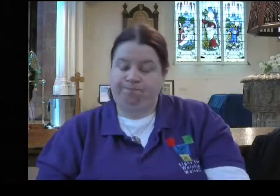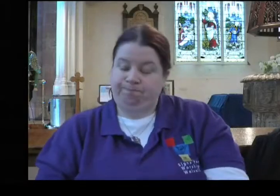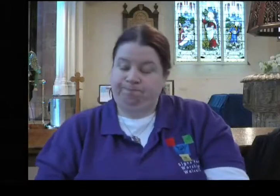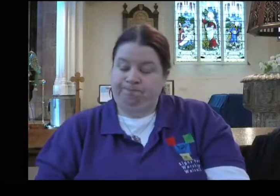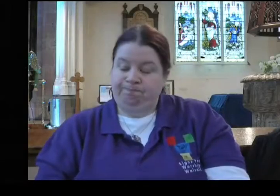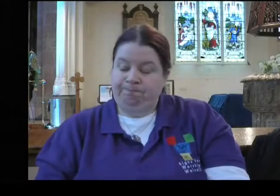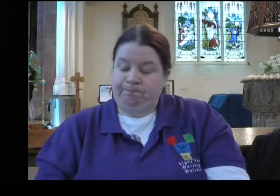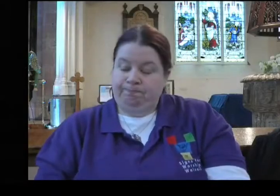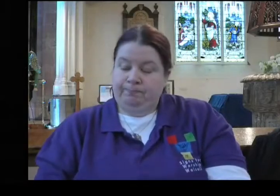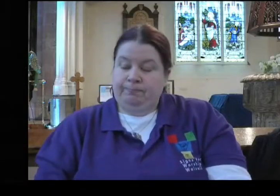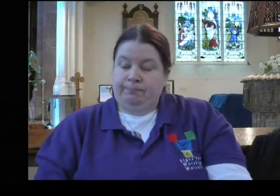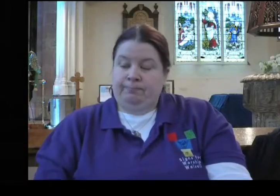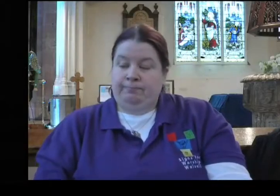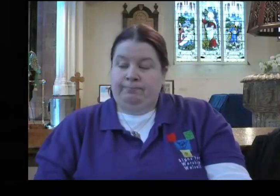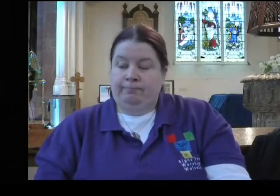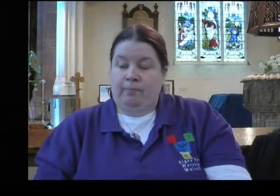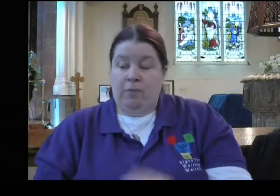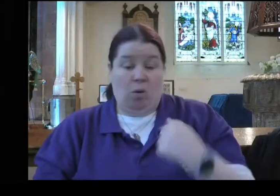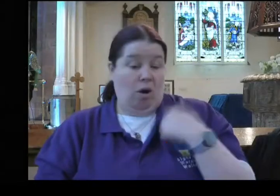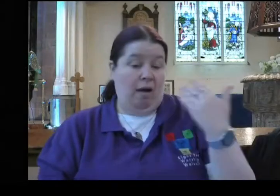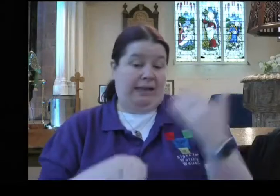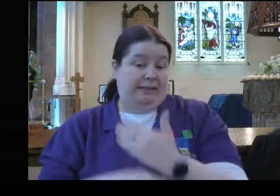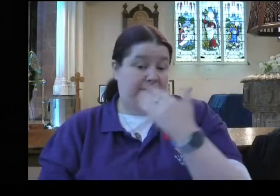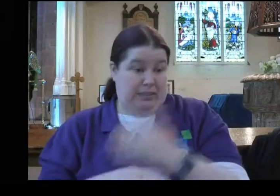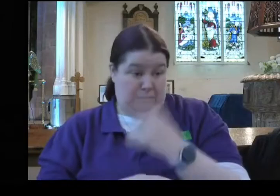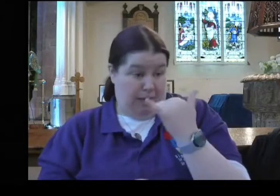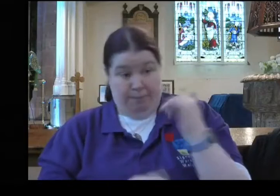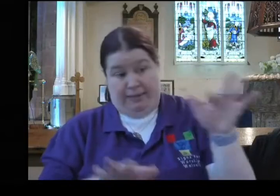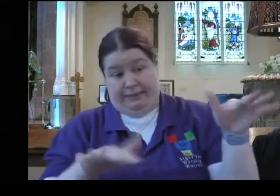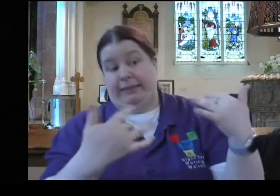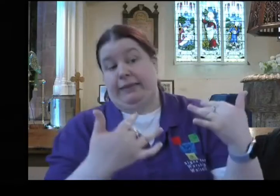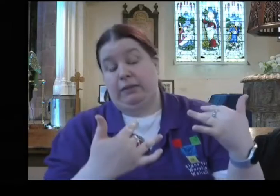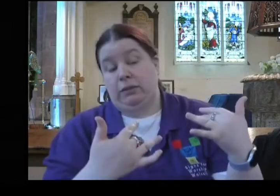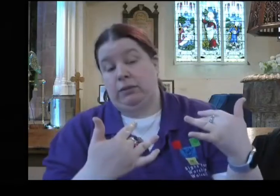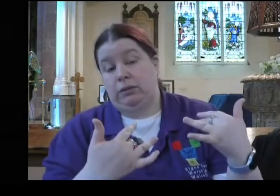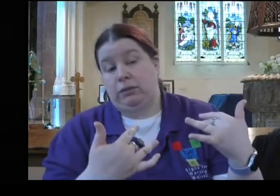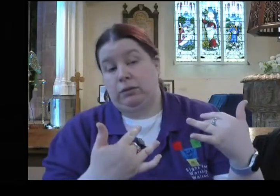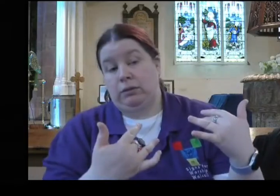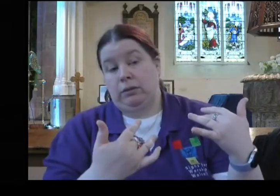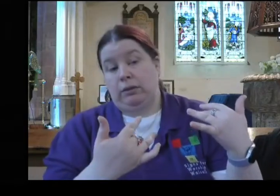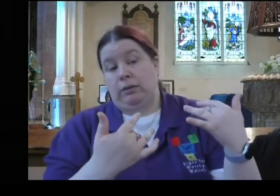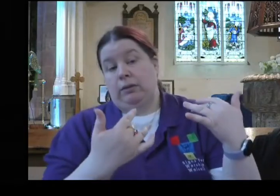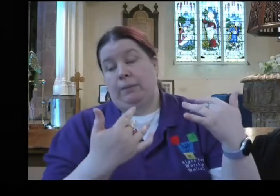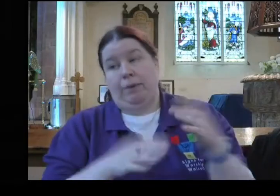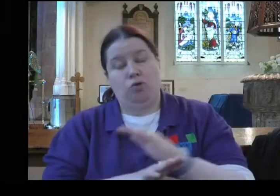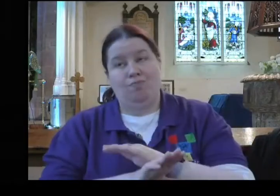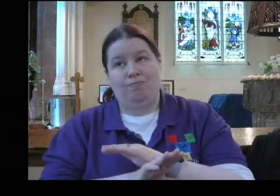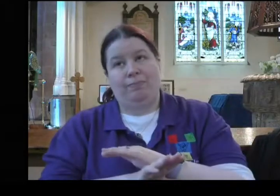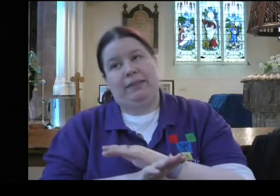our Christian activity, the things that we do, might be seen, you know, they may be observed, they should never be